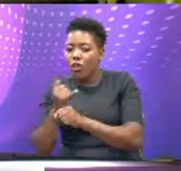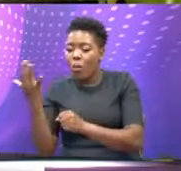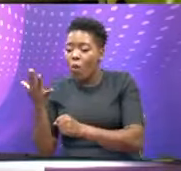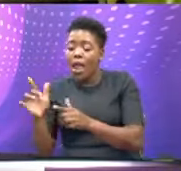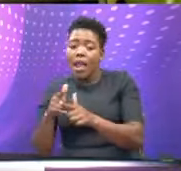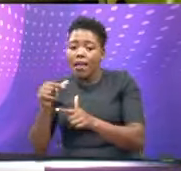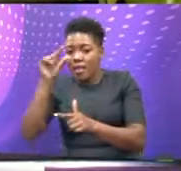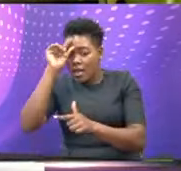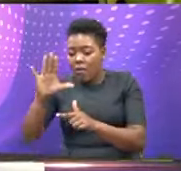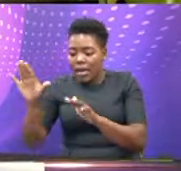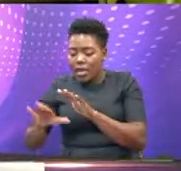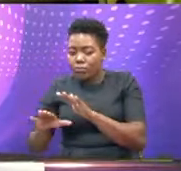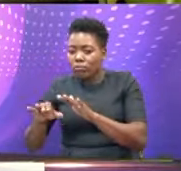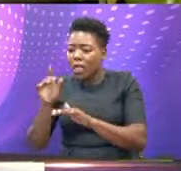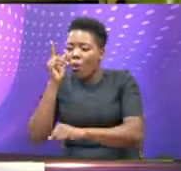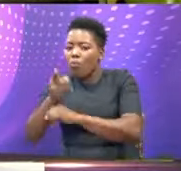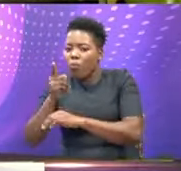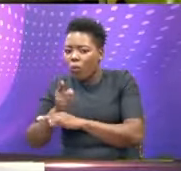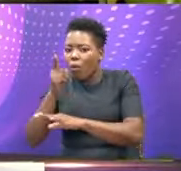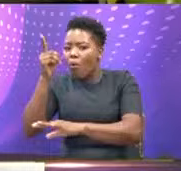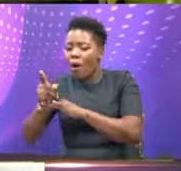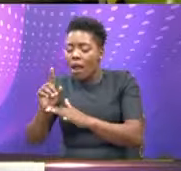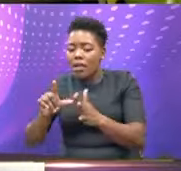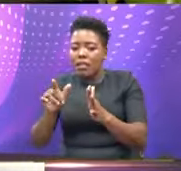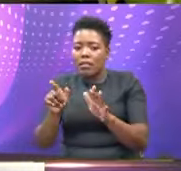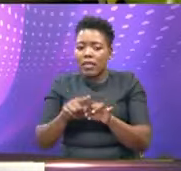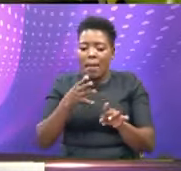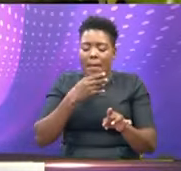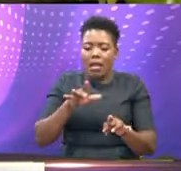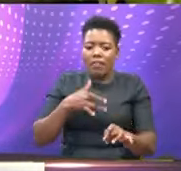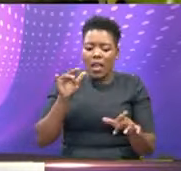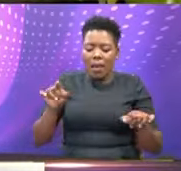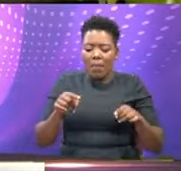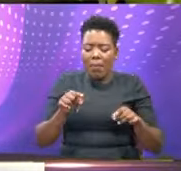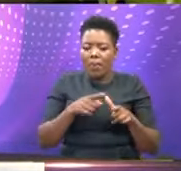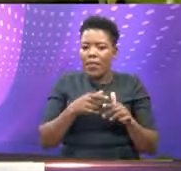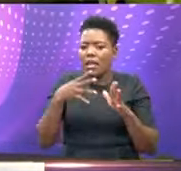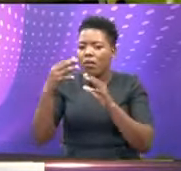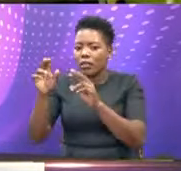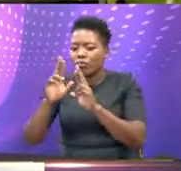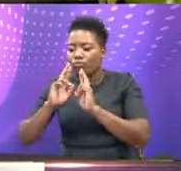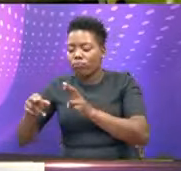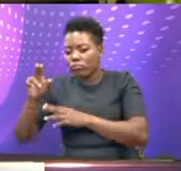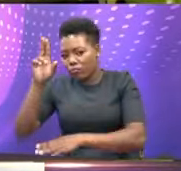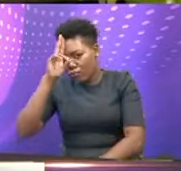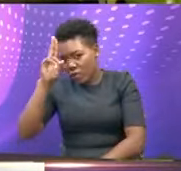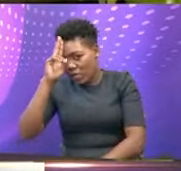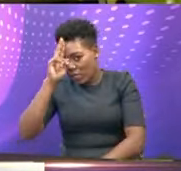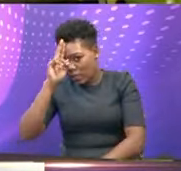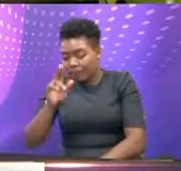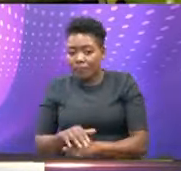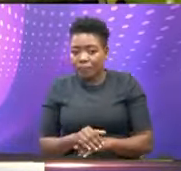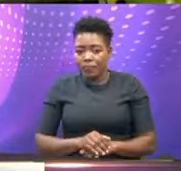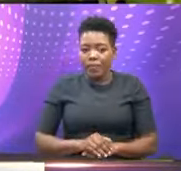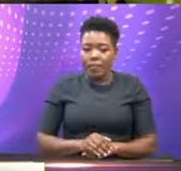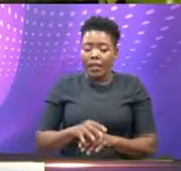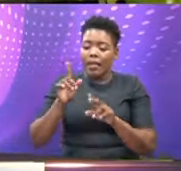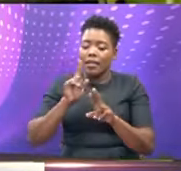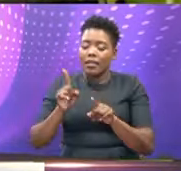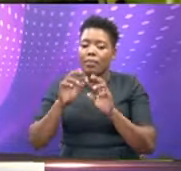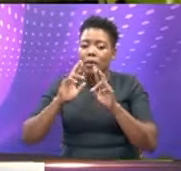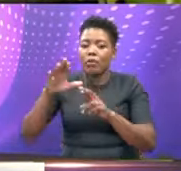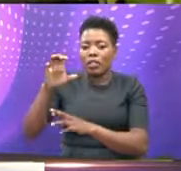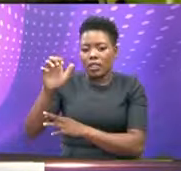mano, County Assembly ma Kisii bende owacho ni Dr. Monda osebedo ka chiwo orak ne jogo machiegni kod anyuola